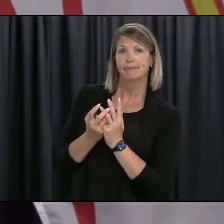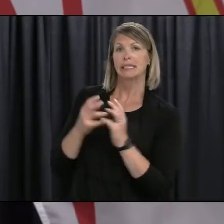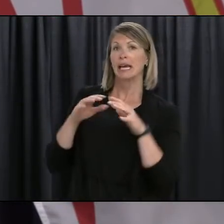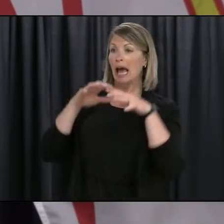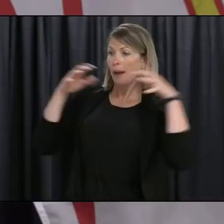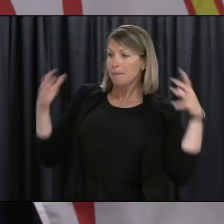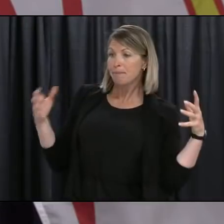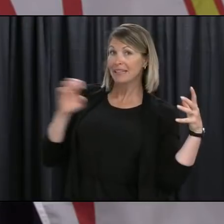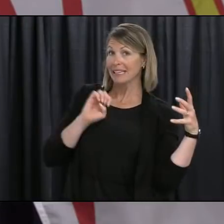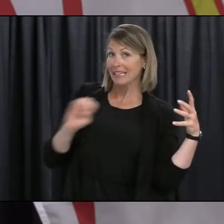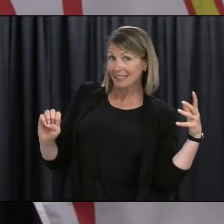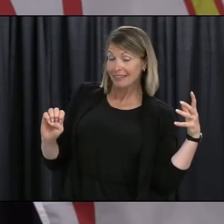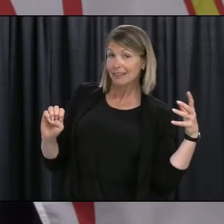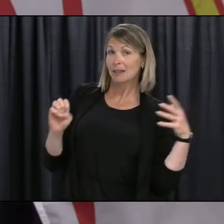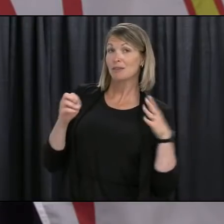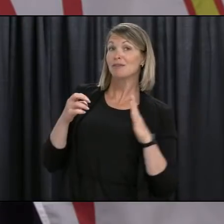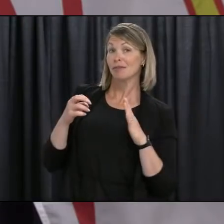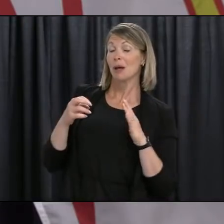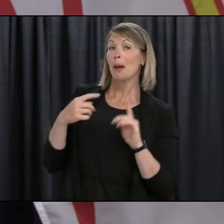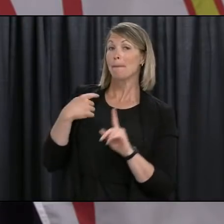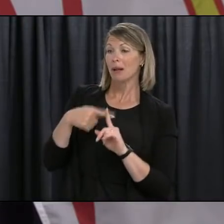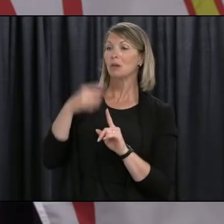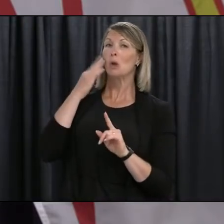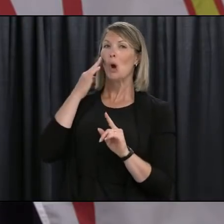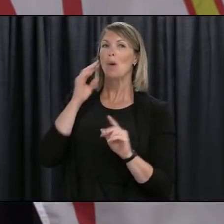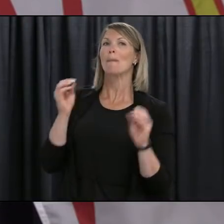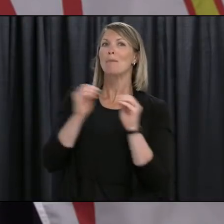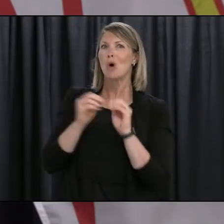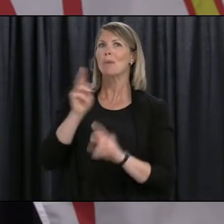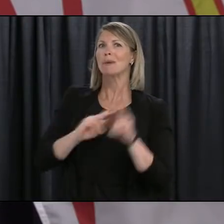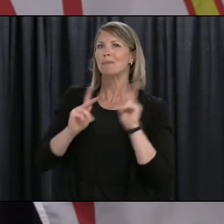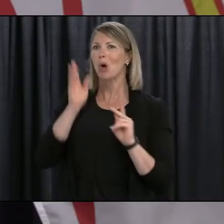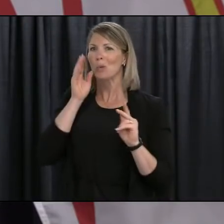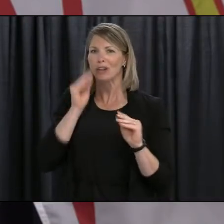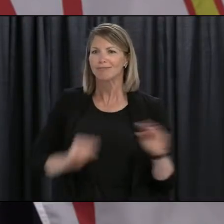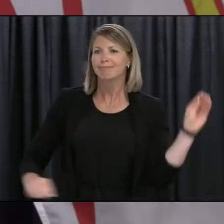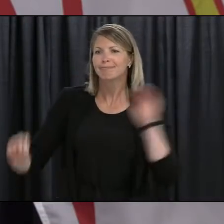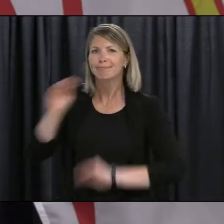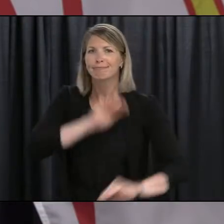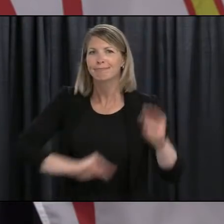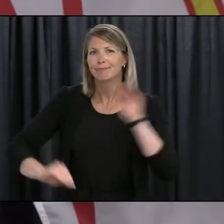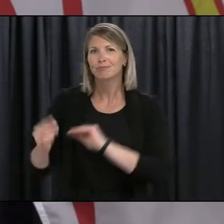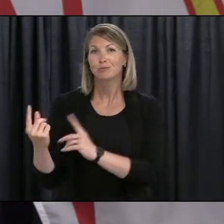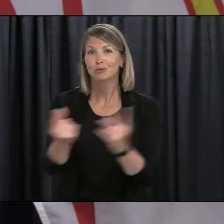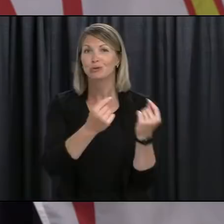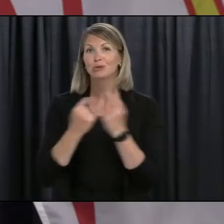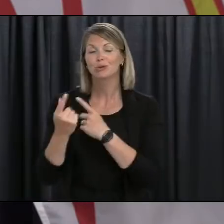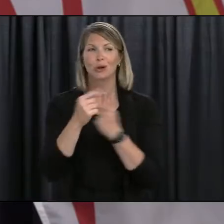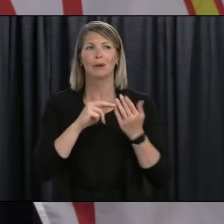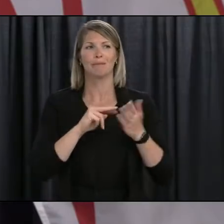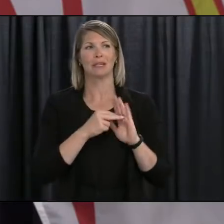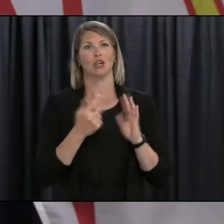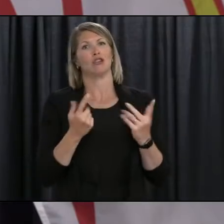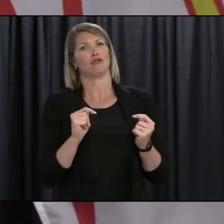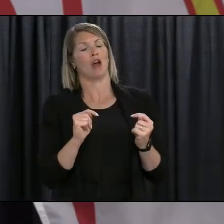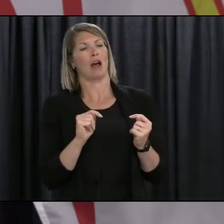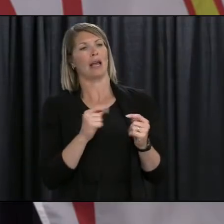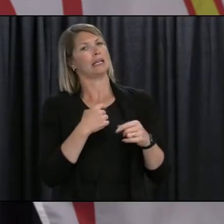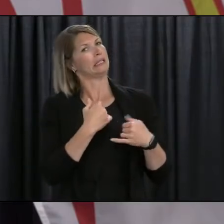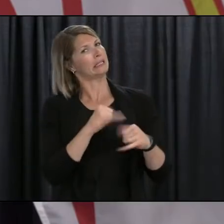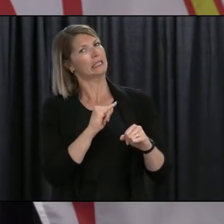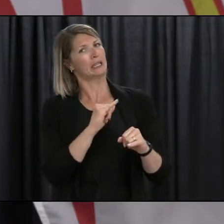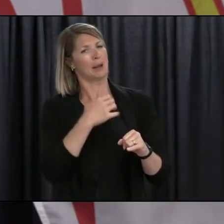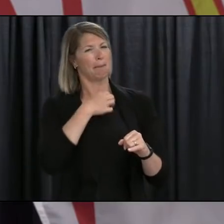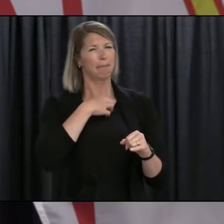that, people will be moving about more, and that reduced capacity, trying to reduce the chance of close contact